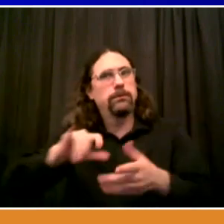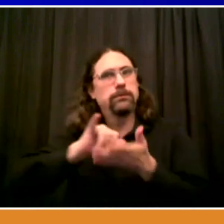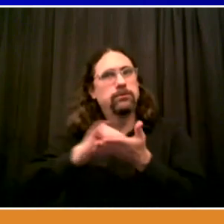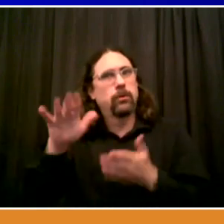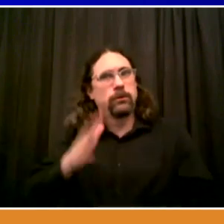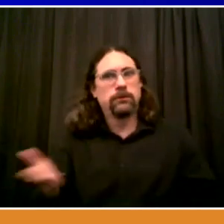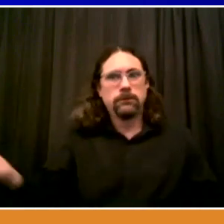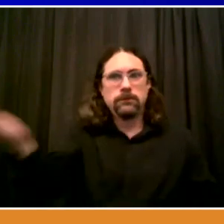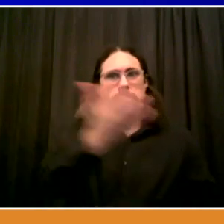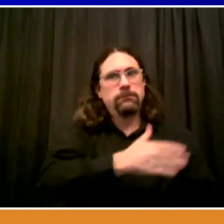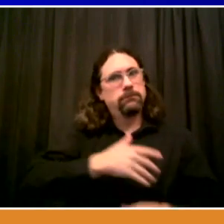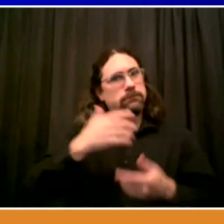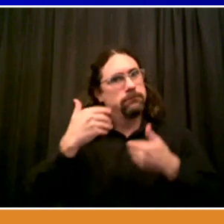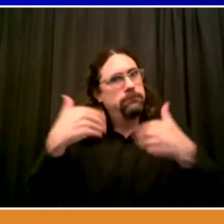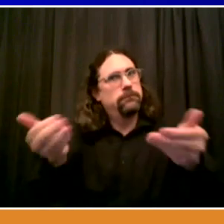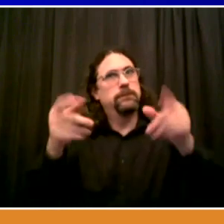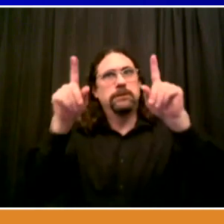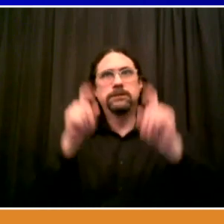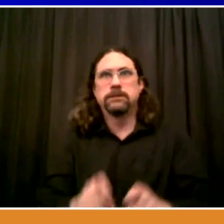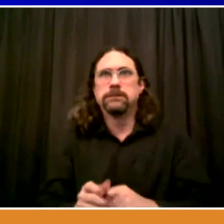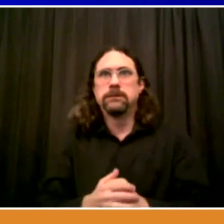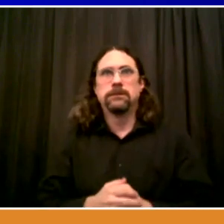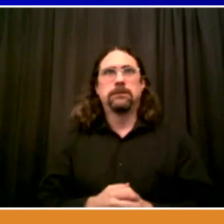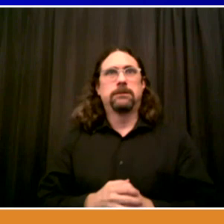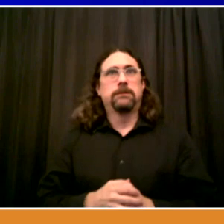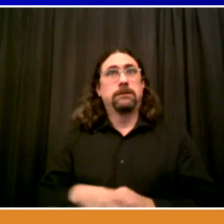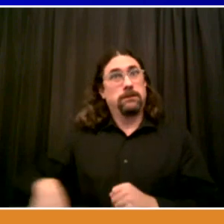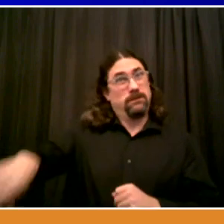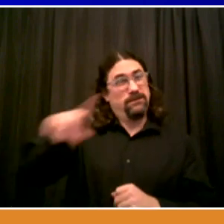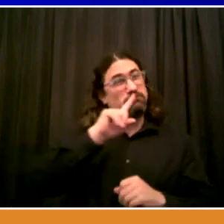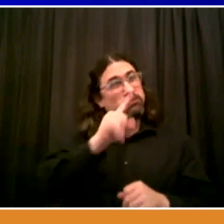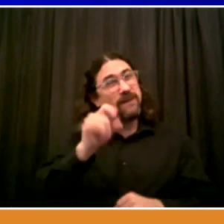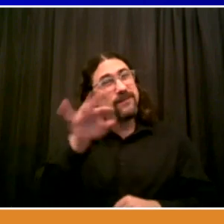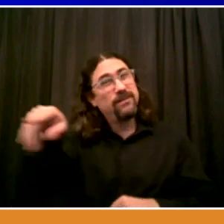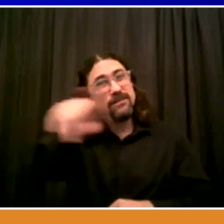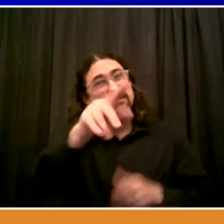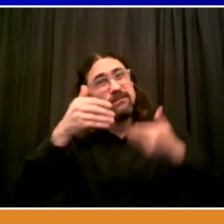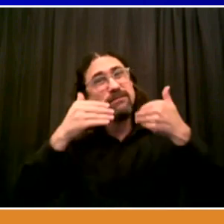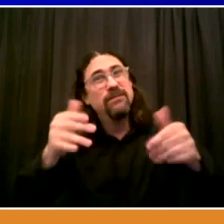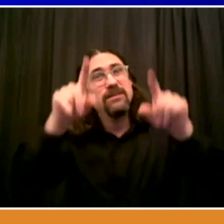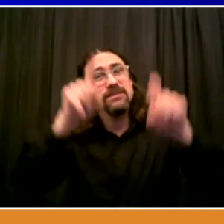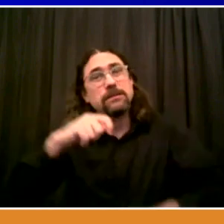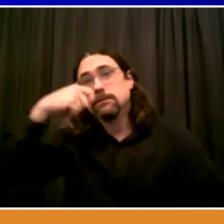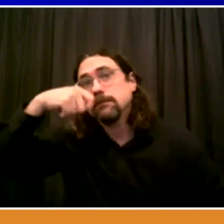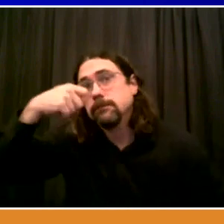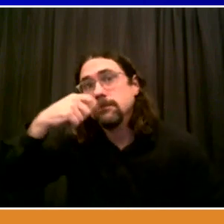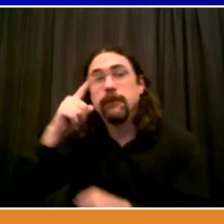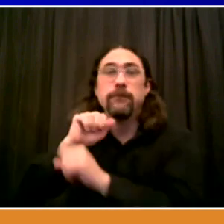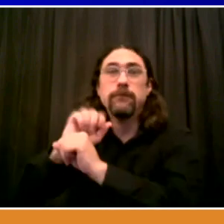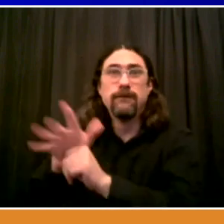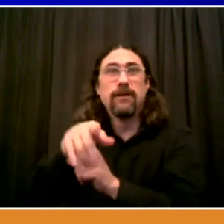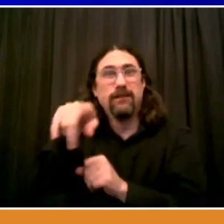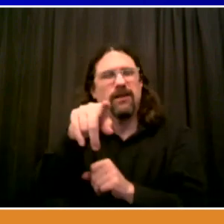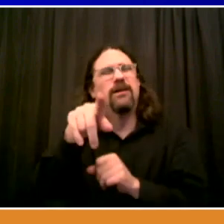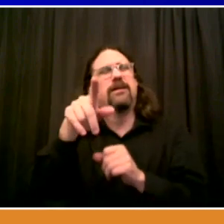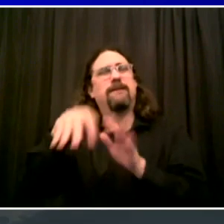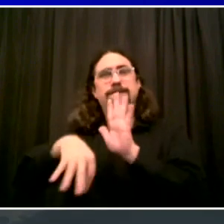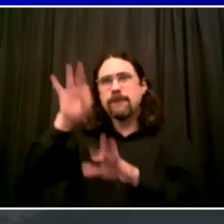it. It will help us to move forward. Today, we announced something really important. There will be mobile testing in New York